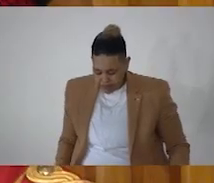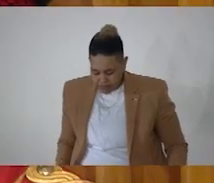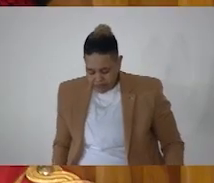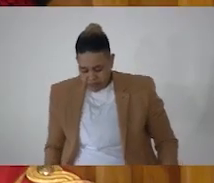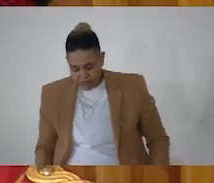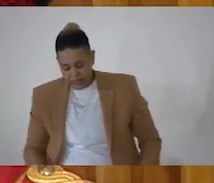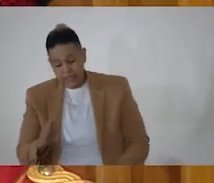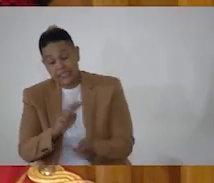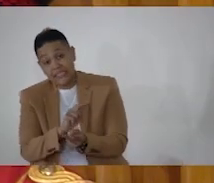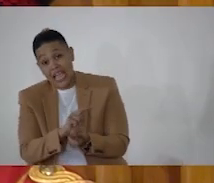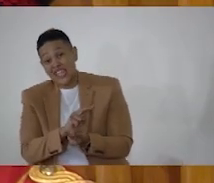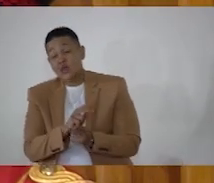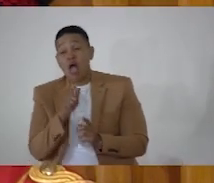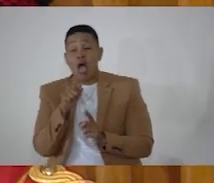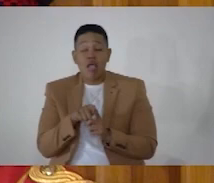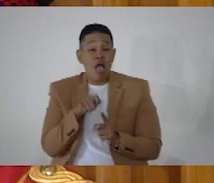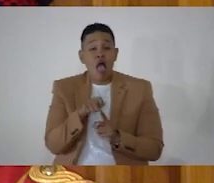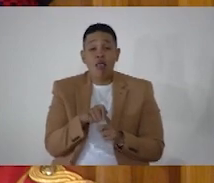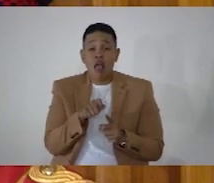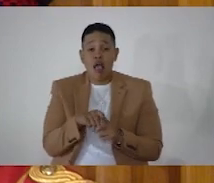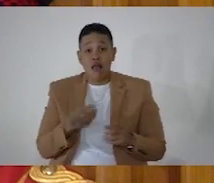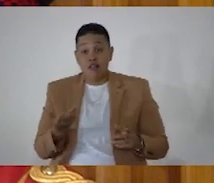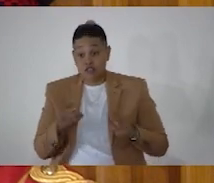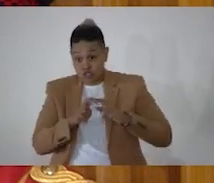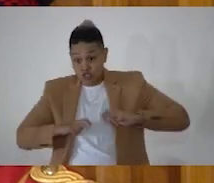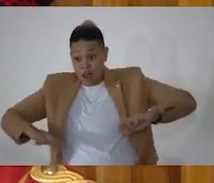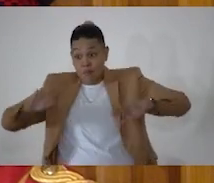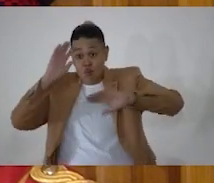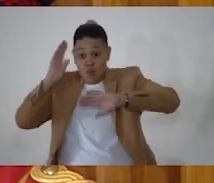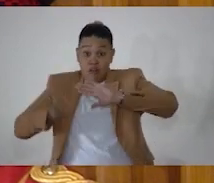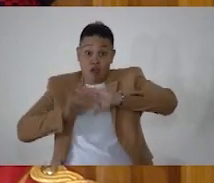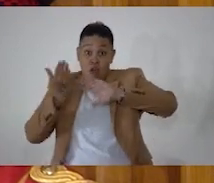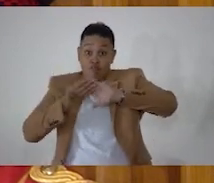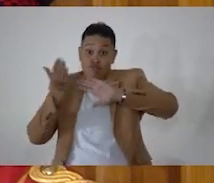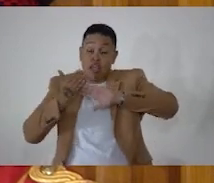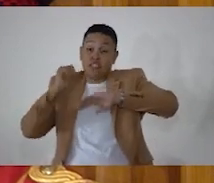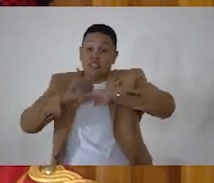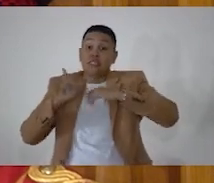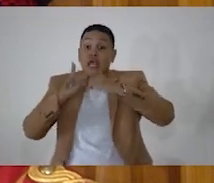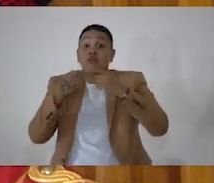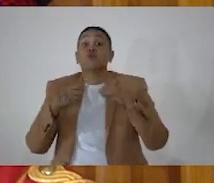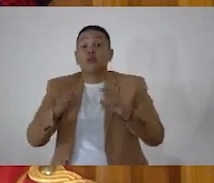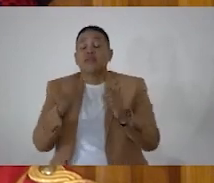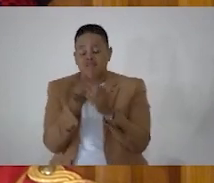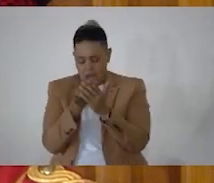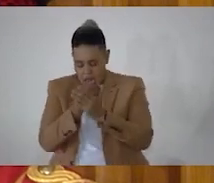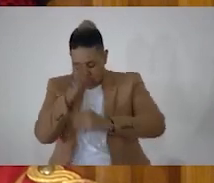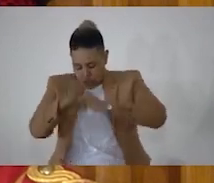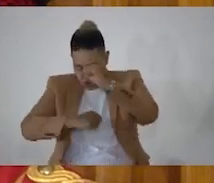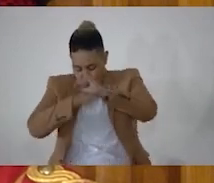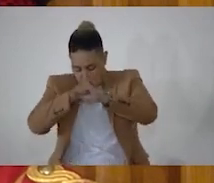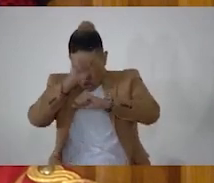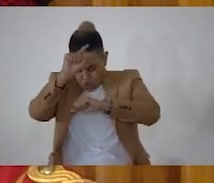The Sexual Harassment Tribunal will be operationalized during the financial year